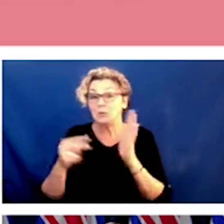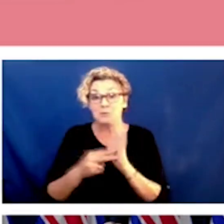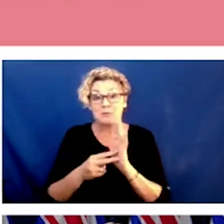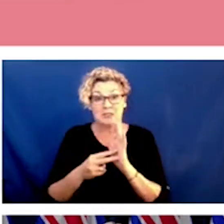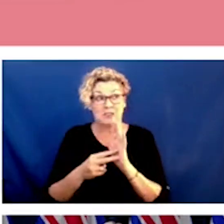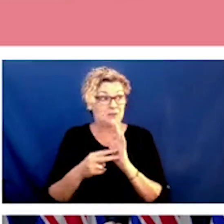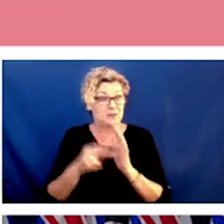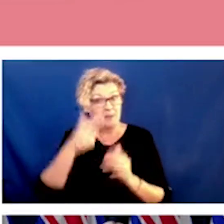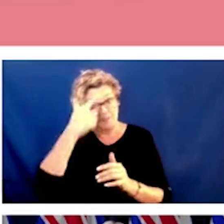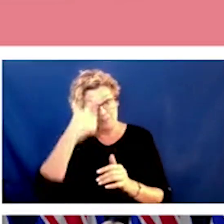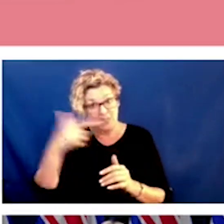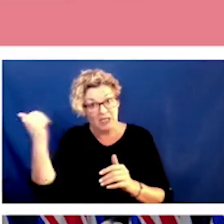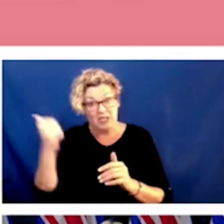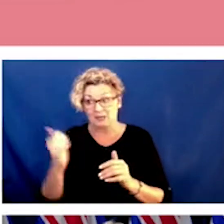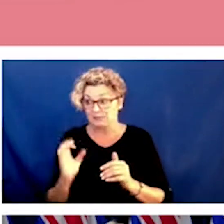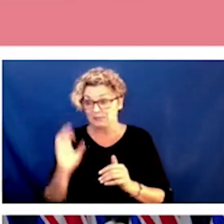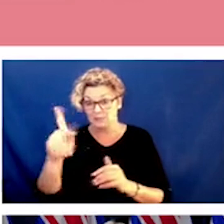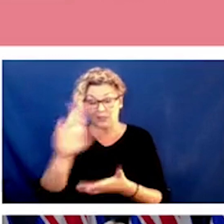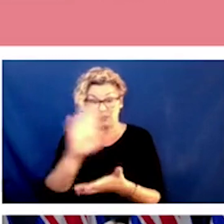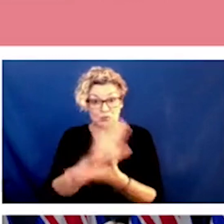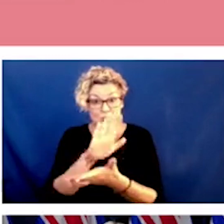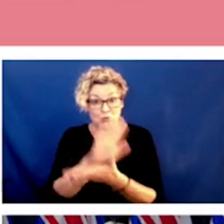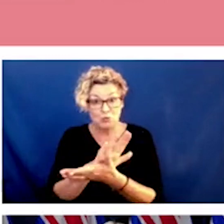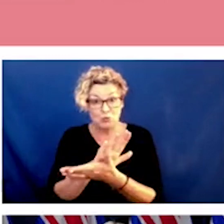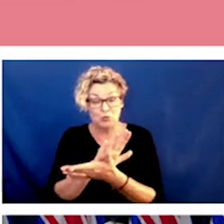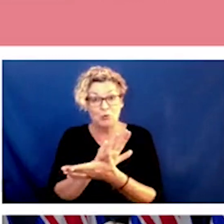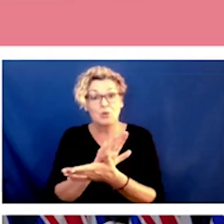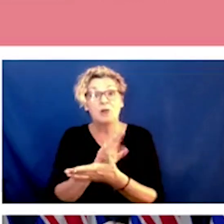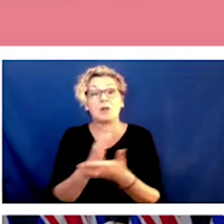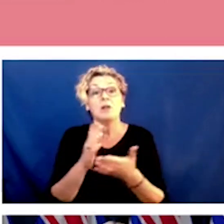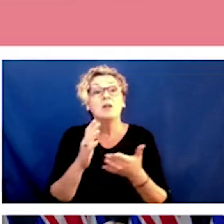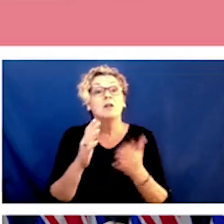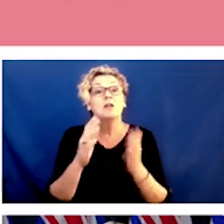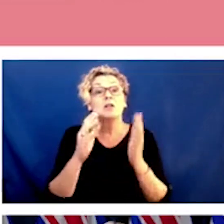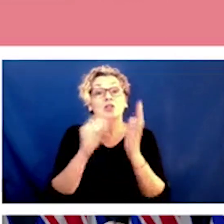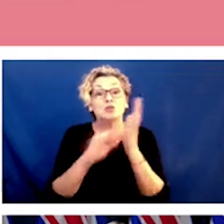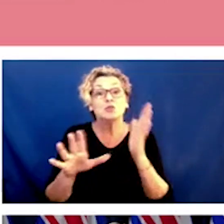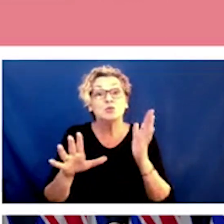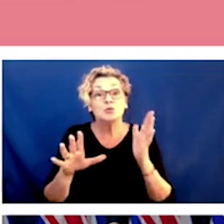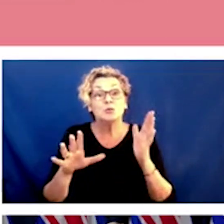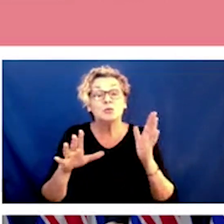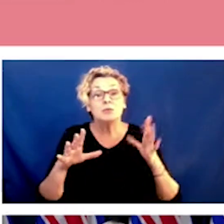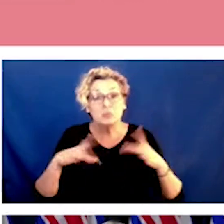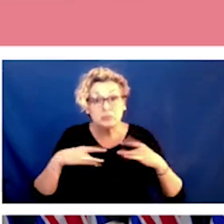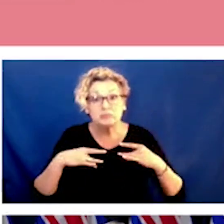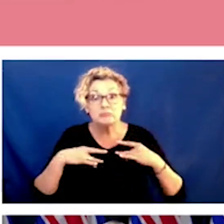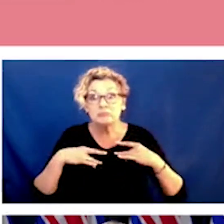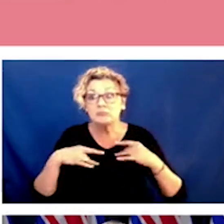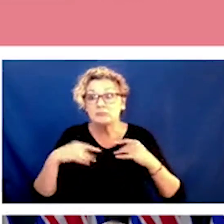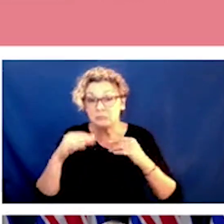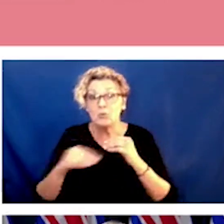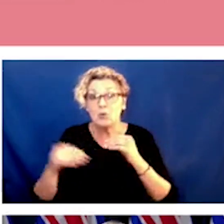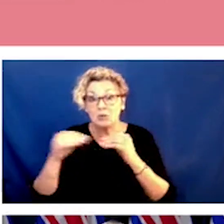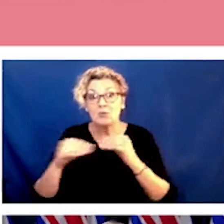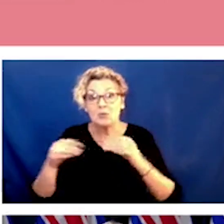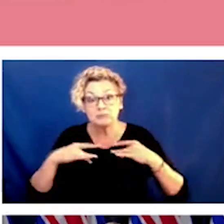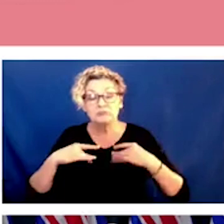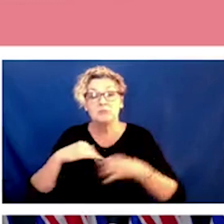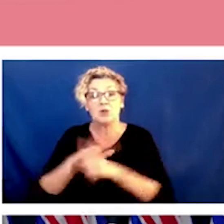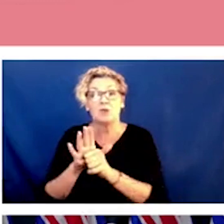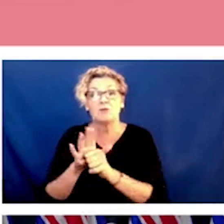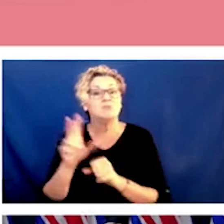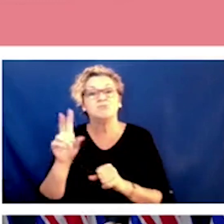know that some students, educators, and staff have tested positive for COVID-19. But, like earlier in our